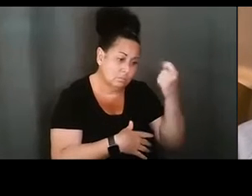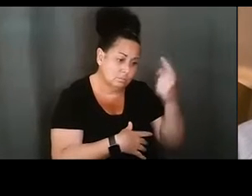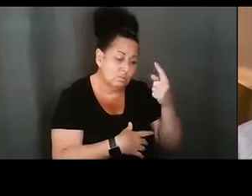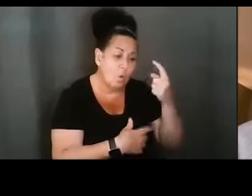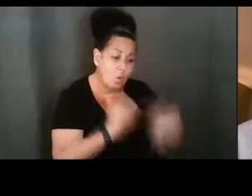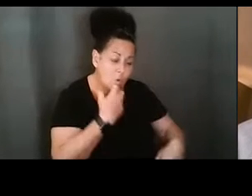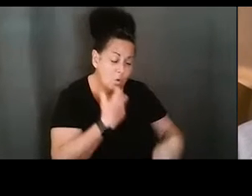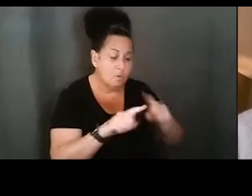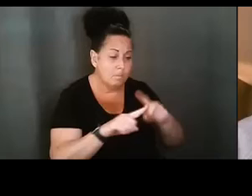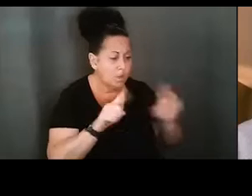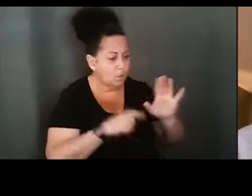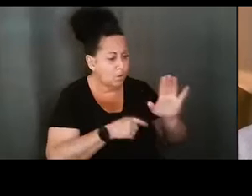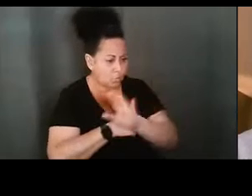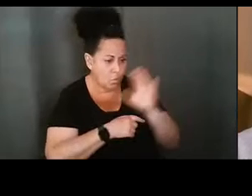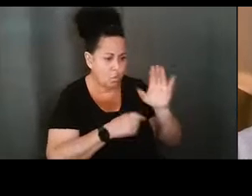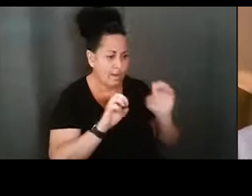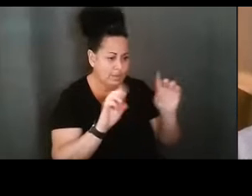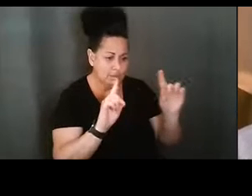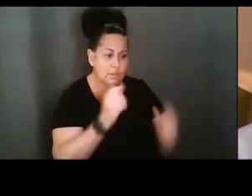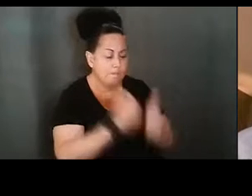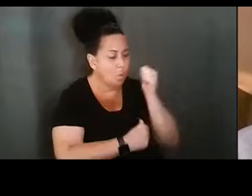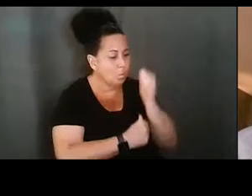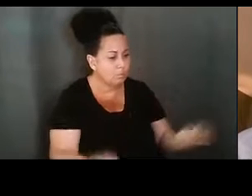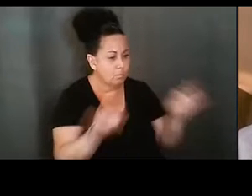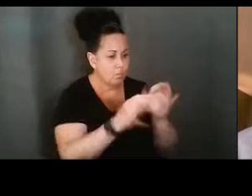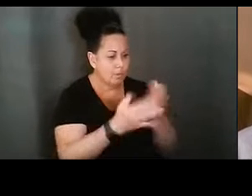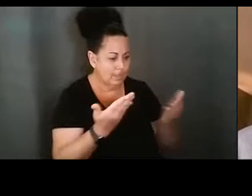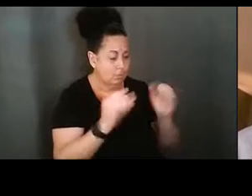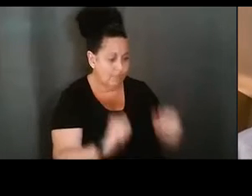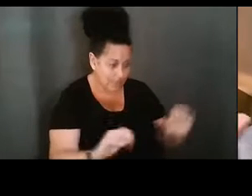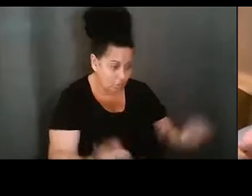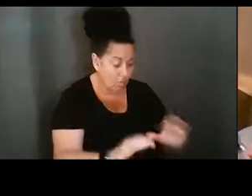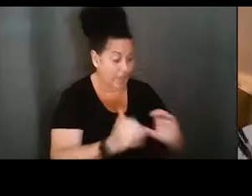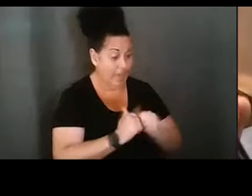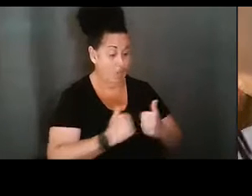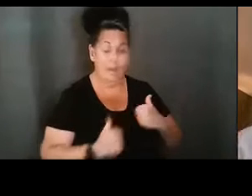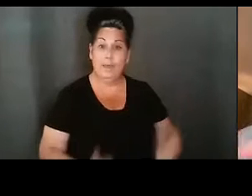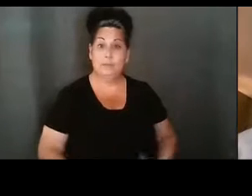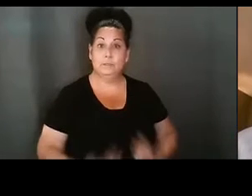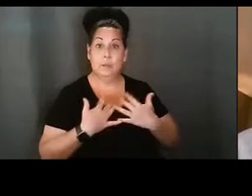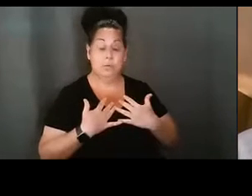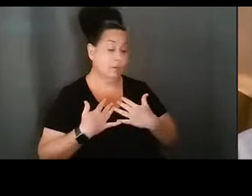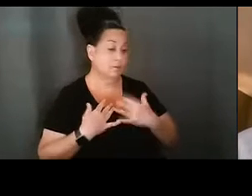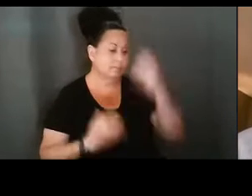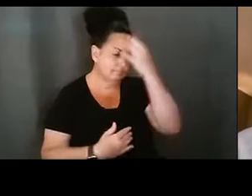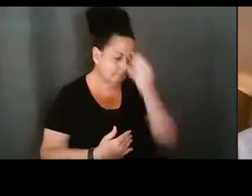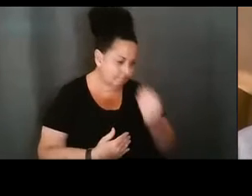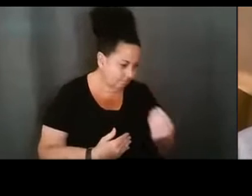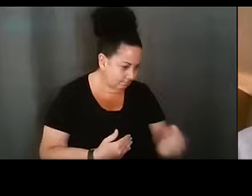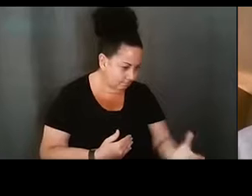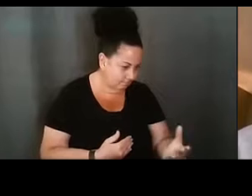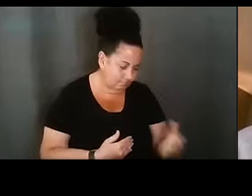the single most important thing that they can do. So how can I inspire them? I can let them know that education is